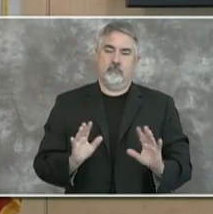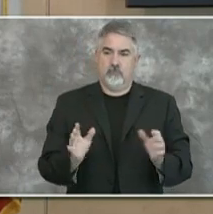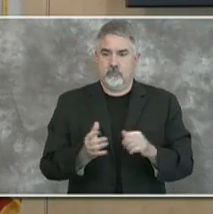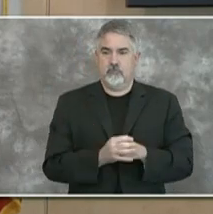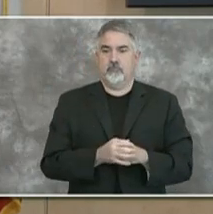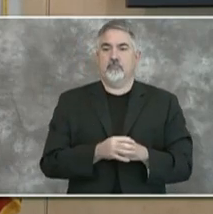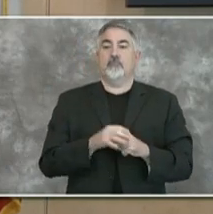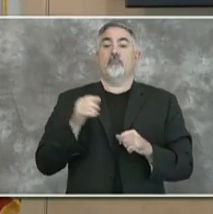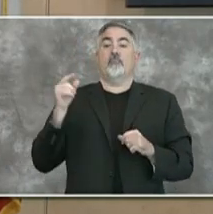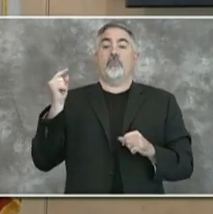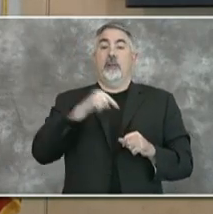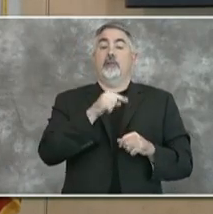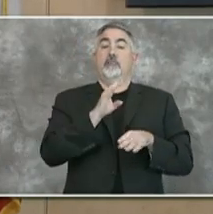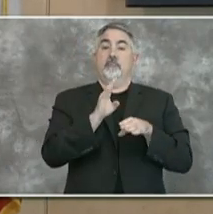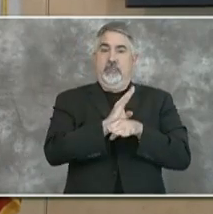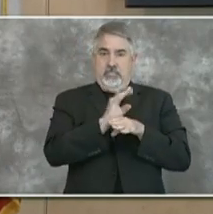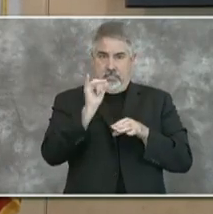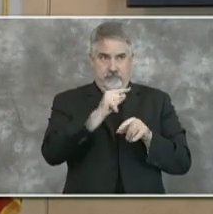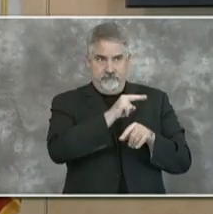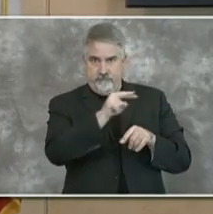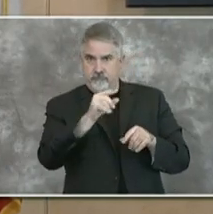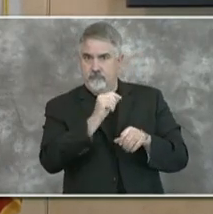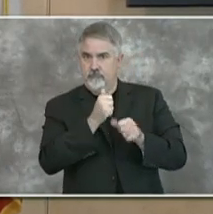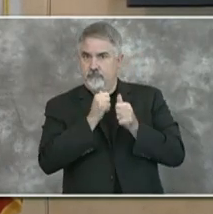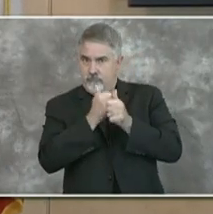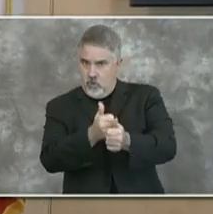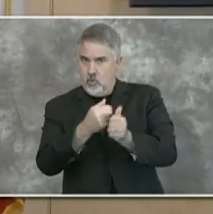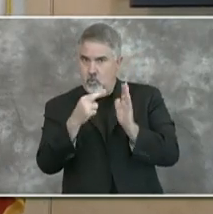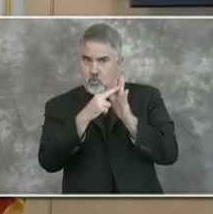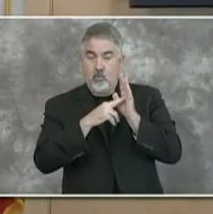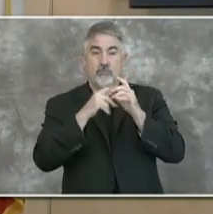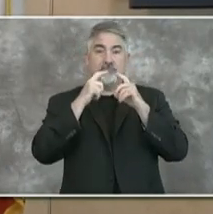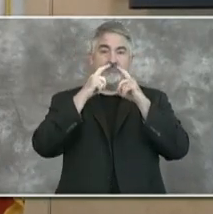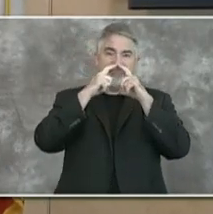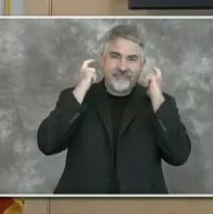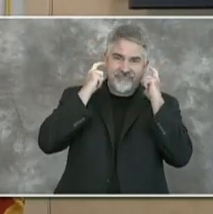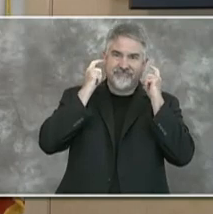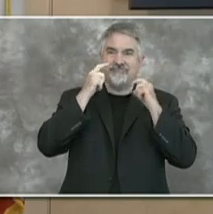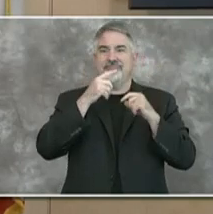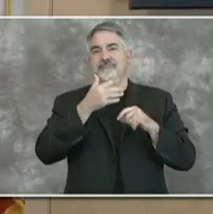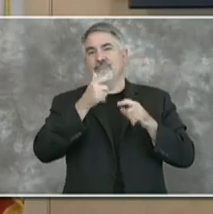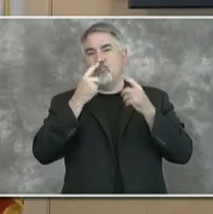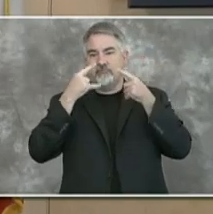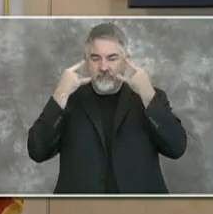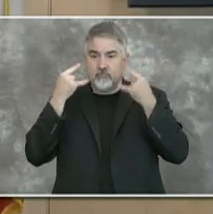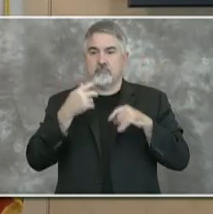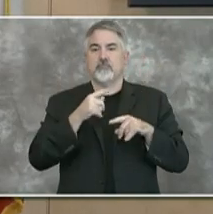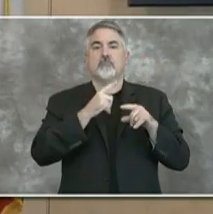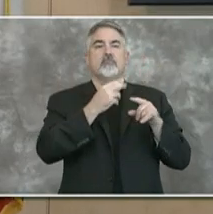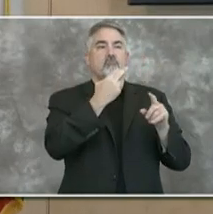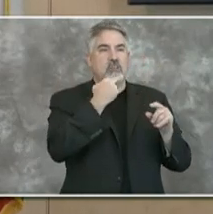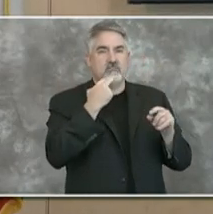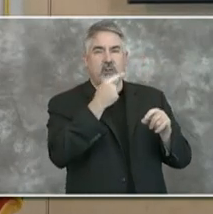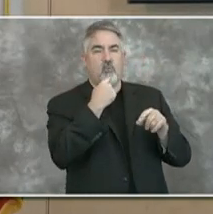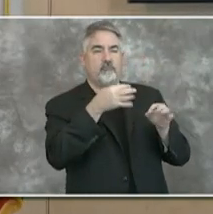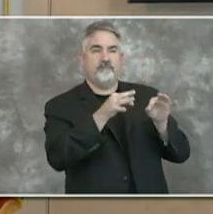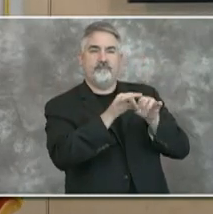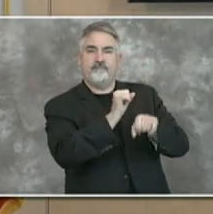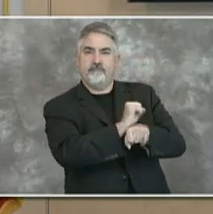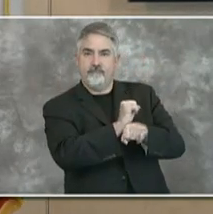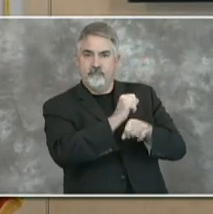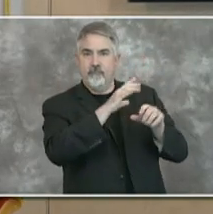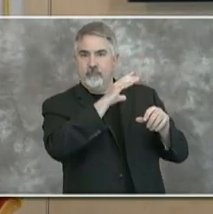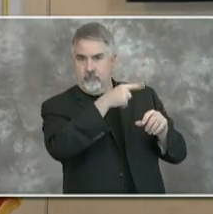they are abiding by the facial covering order for grocery stores, restaurants, and other essential businesses.